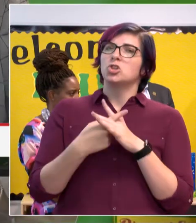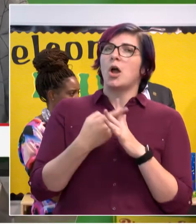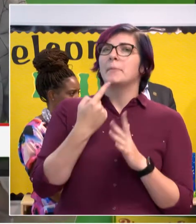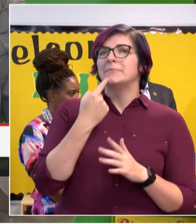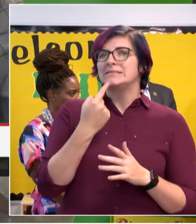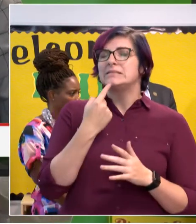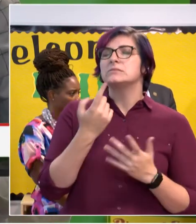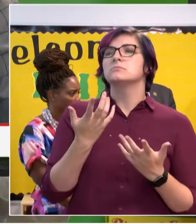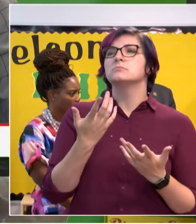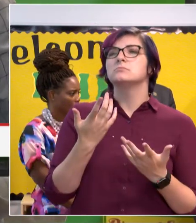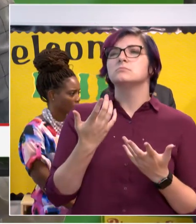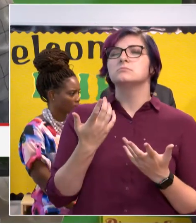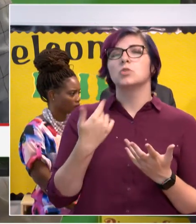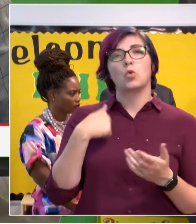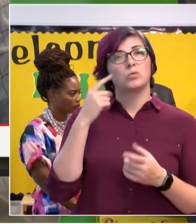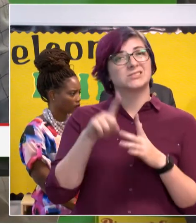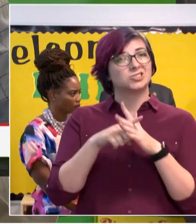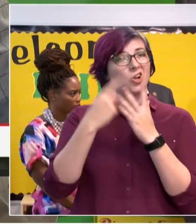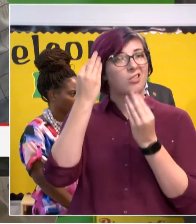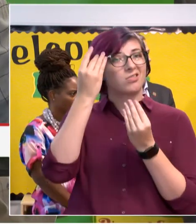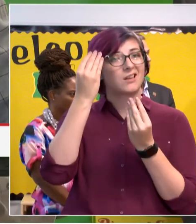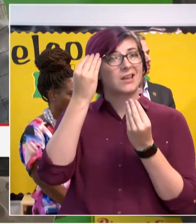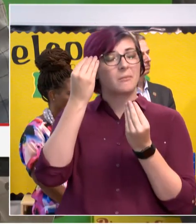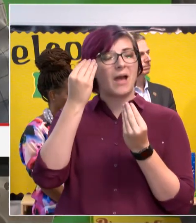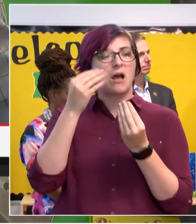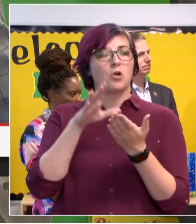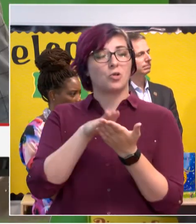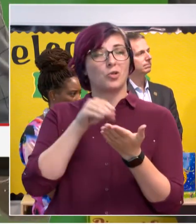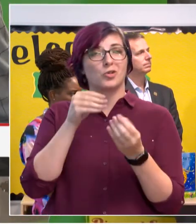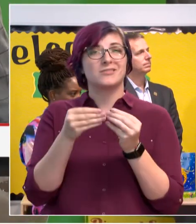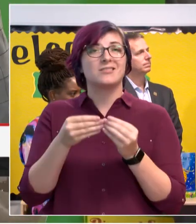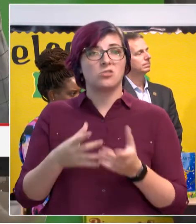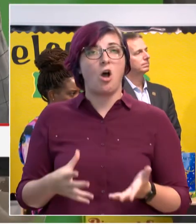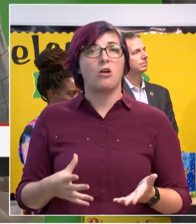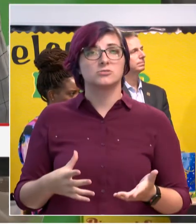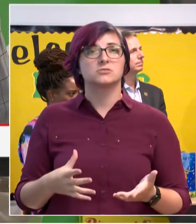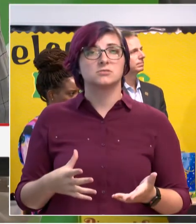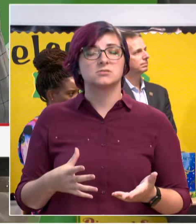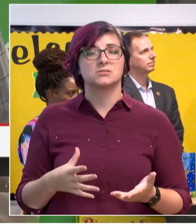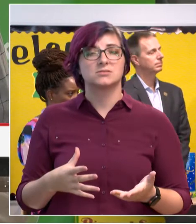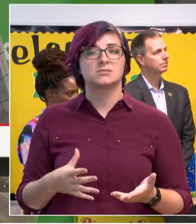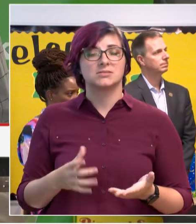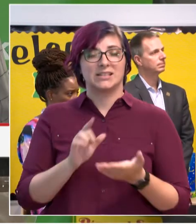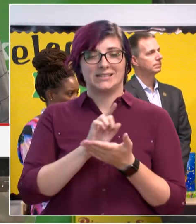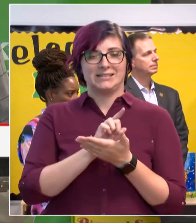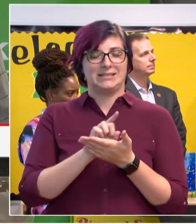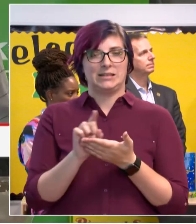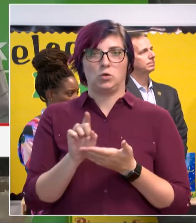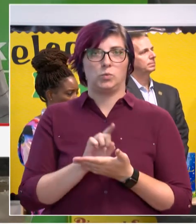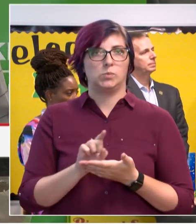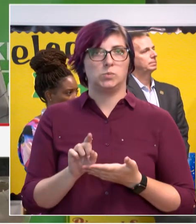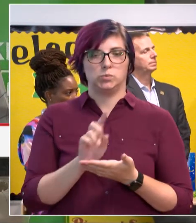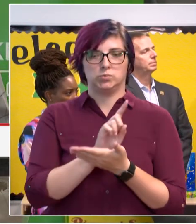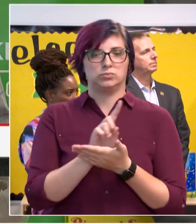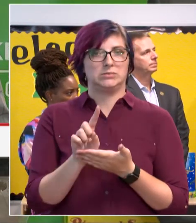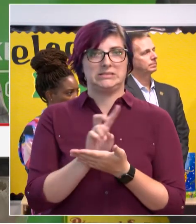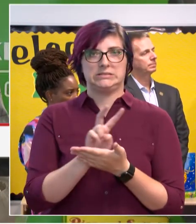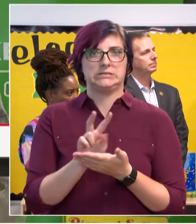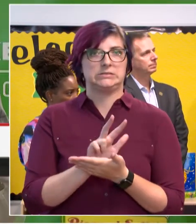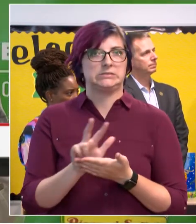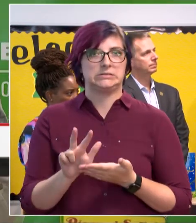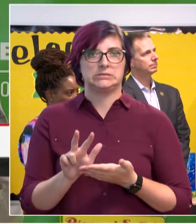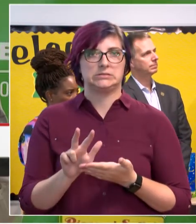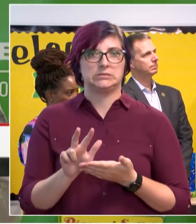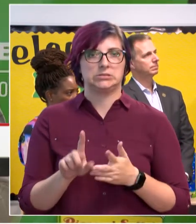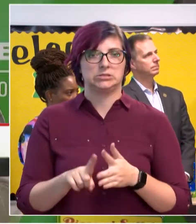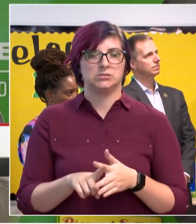saying we started thinking about learning loss in the weeks that following when we